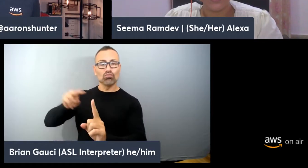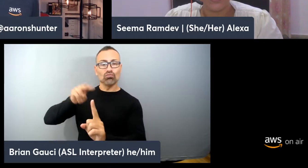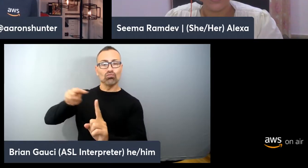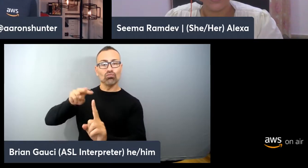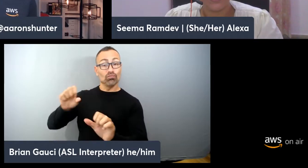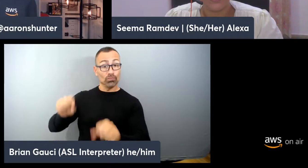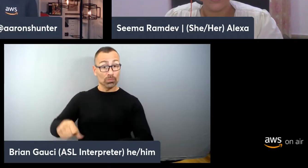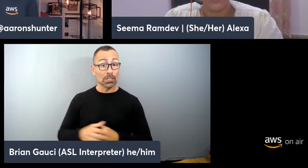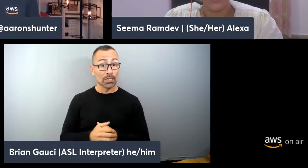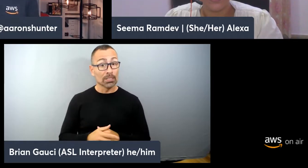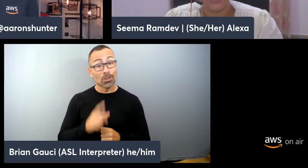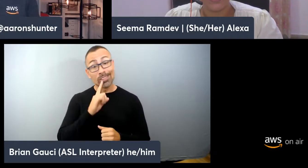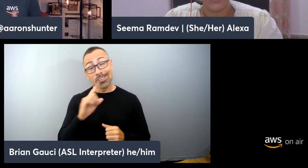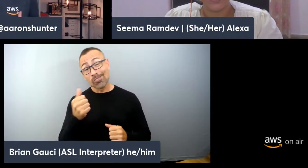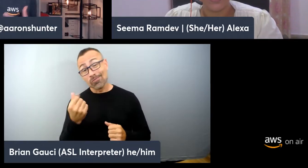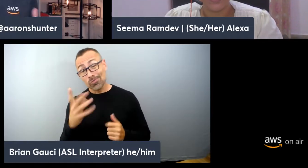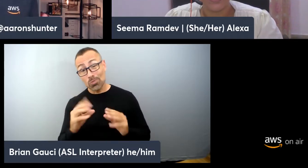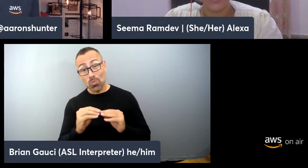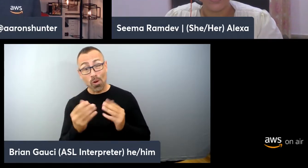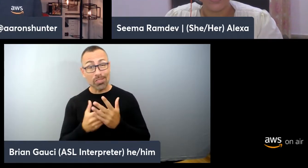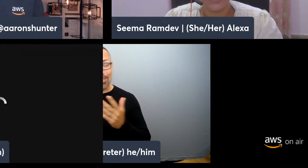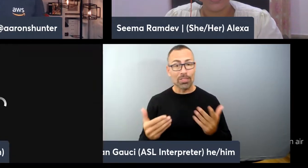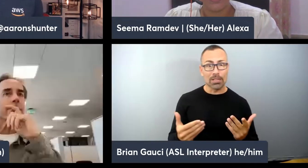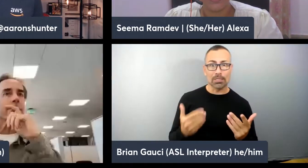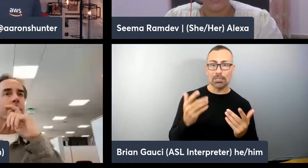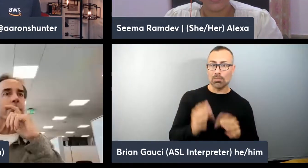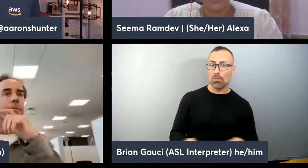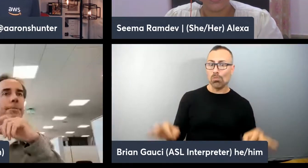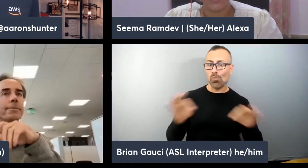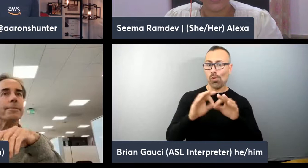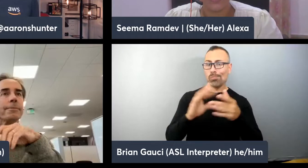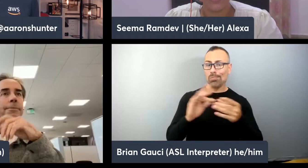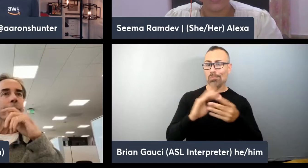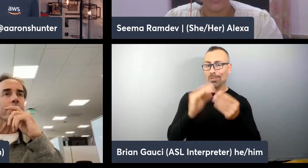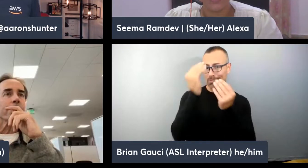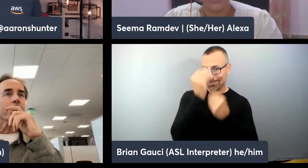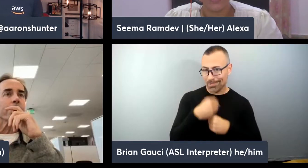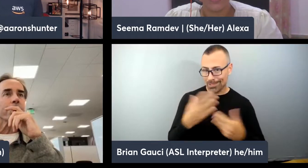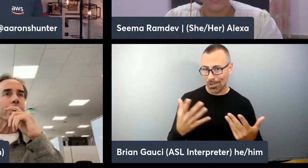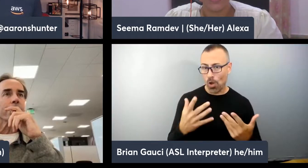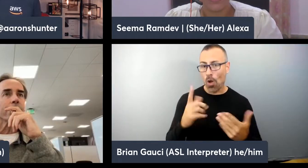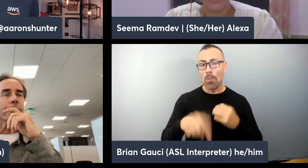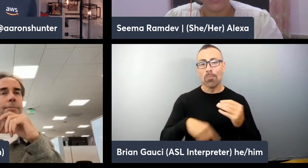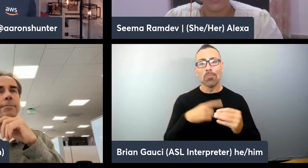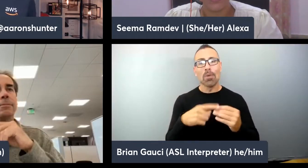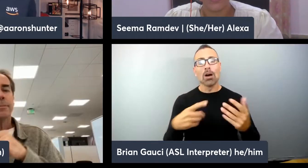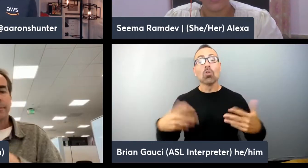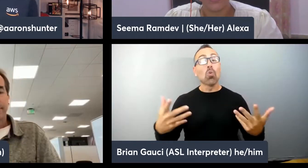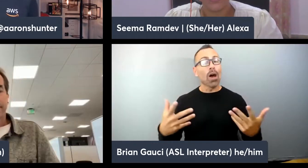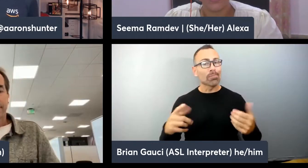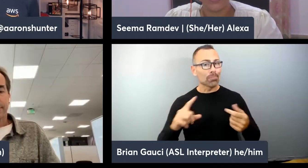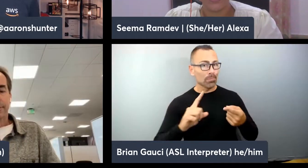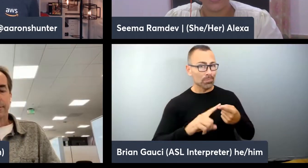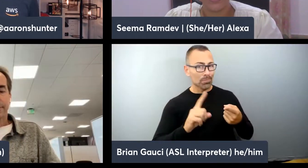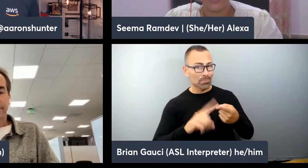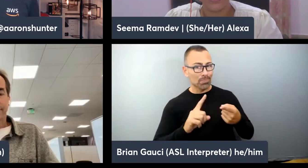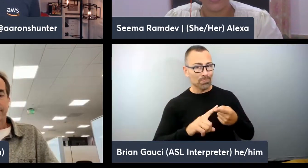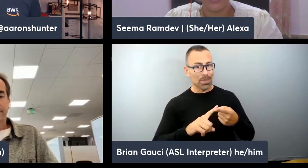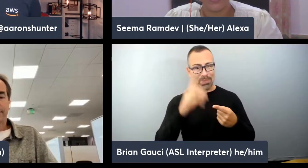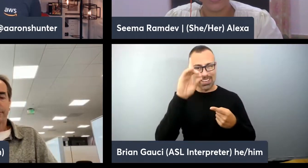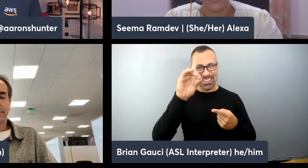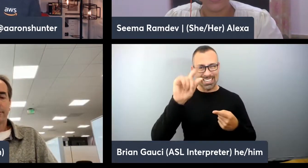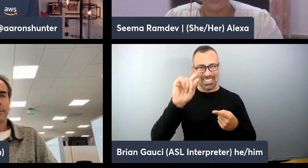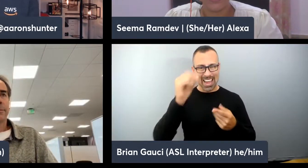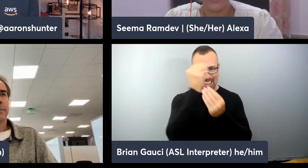one or more key messages that we really want to get across to you, such as data challenges and how those data challenges are a key stumbling block for